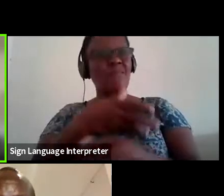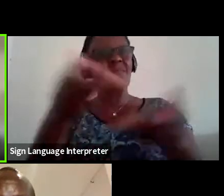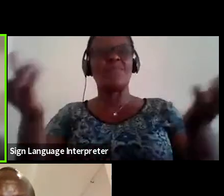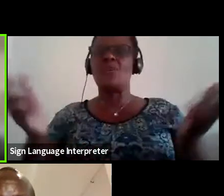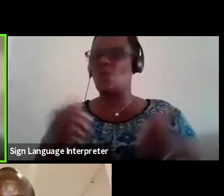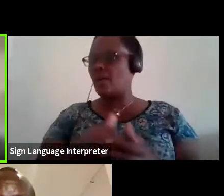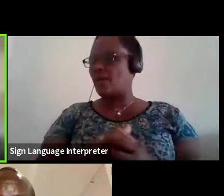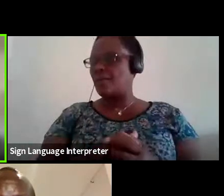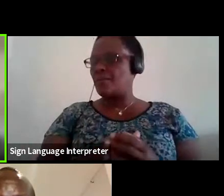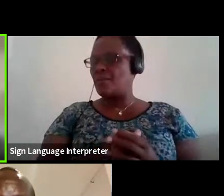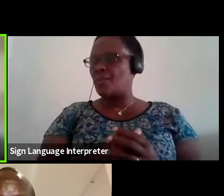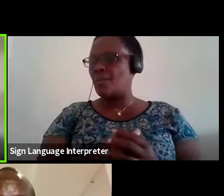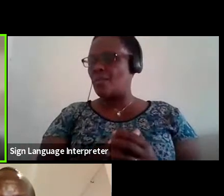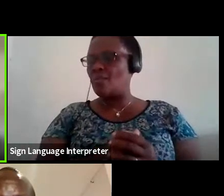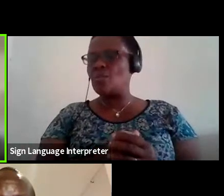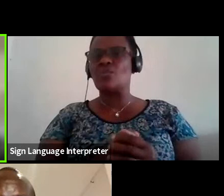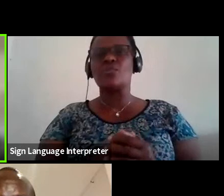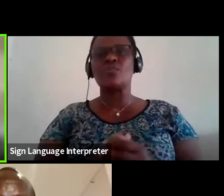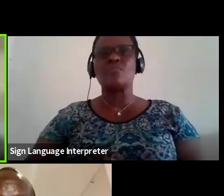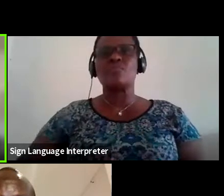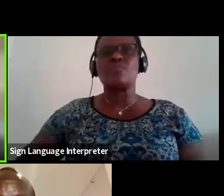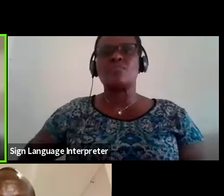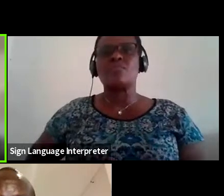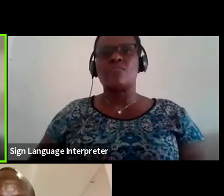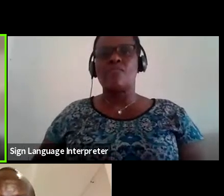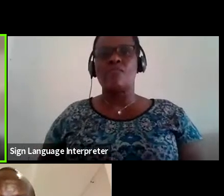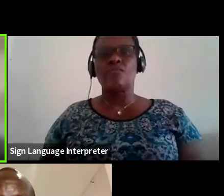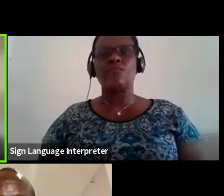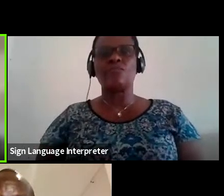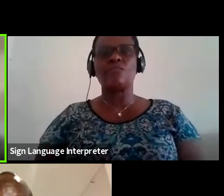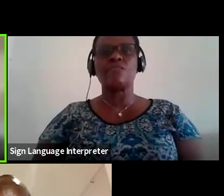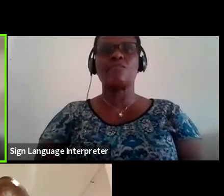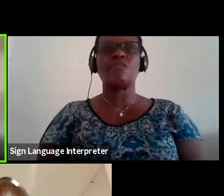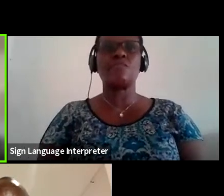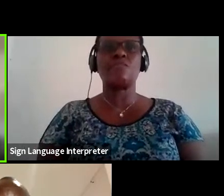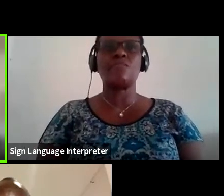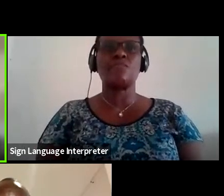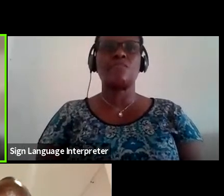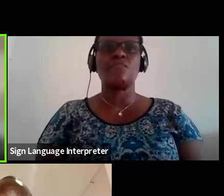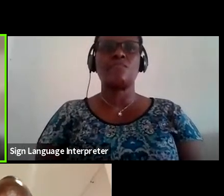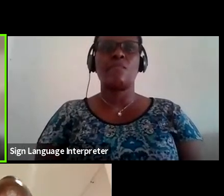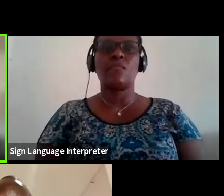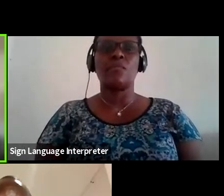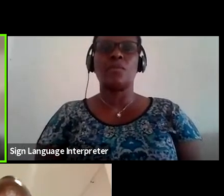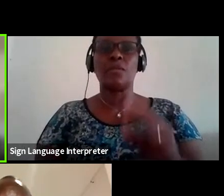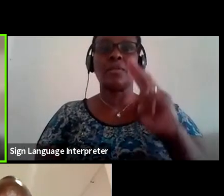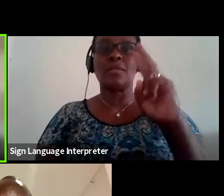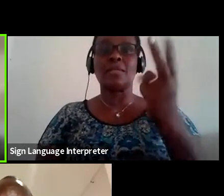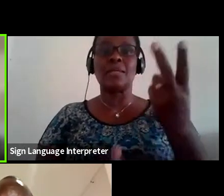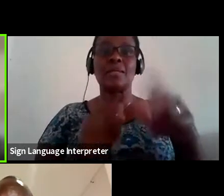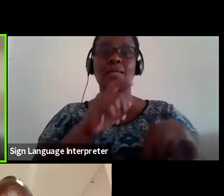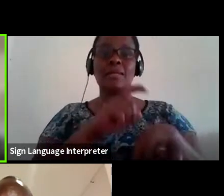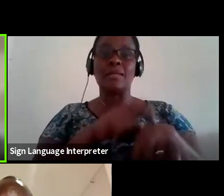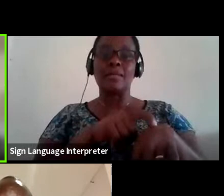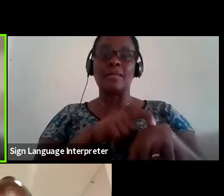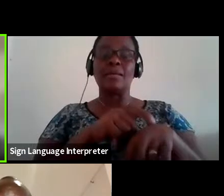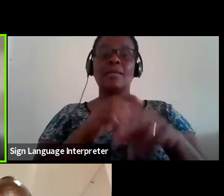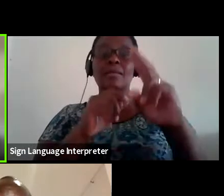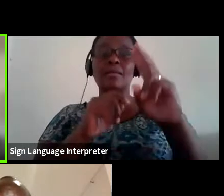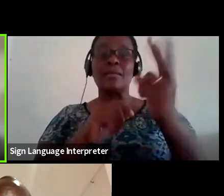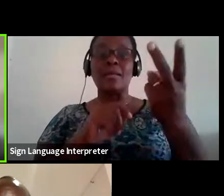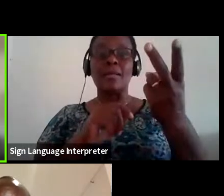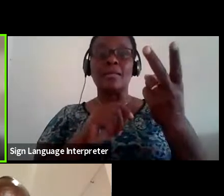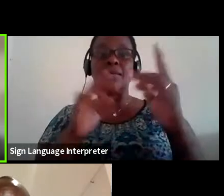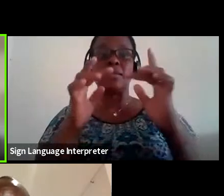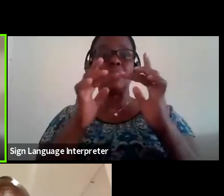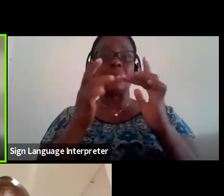keeping account of your work. The second type of surveillance is digital surveillance. And now in my case, it